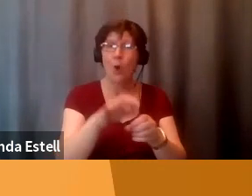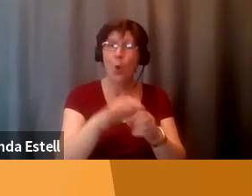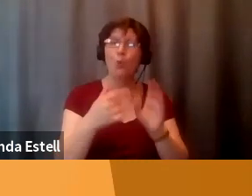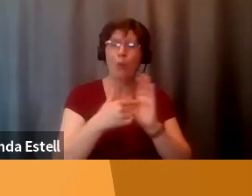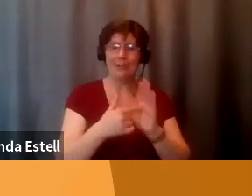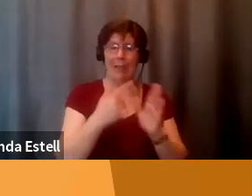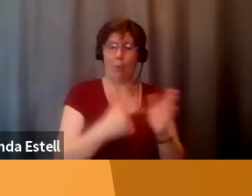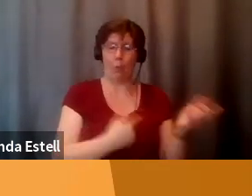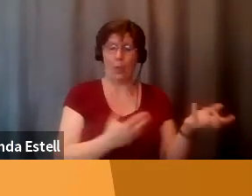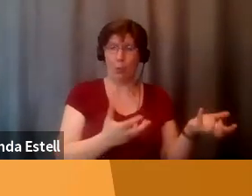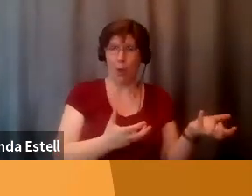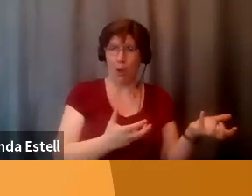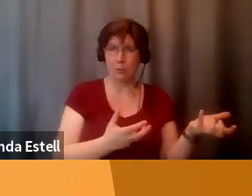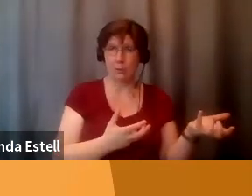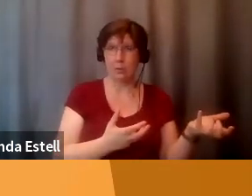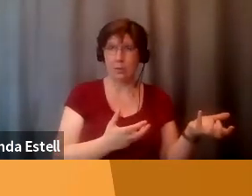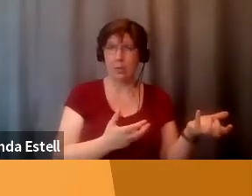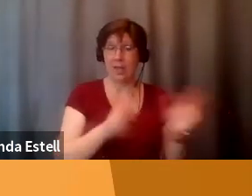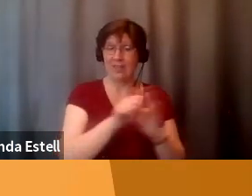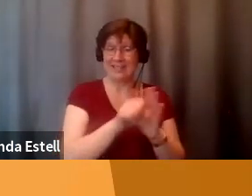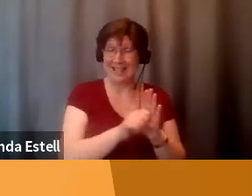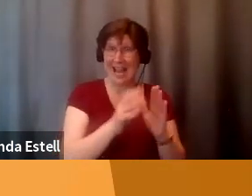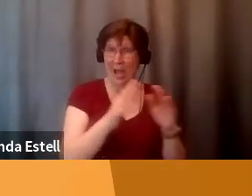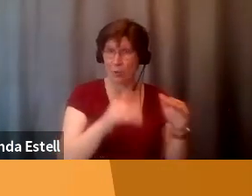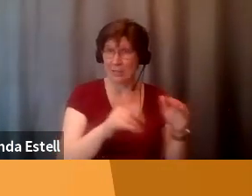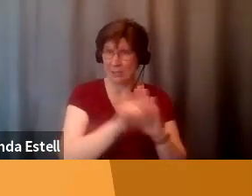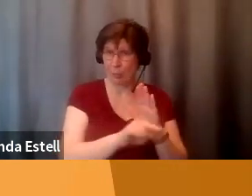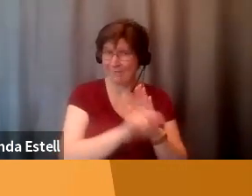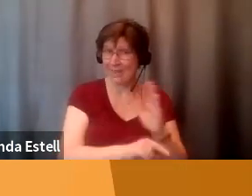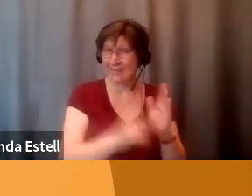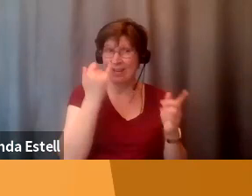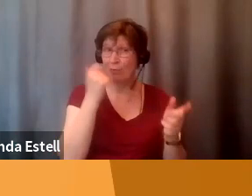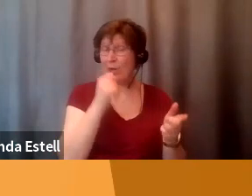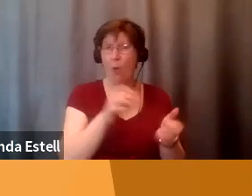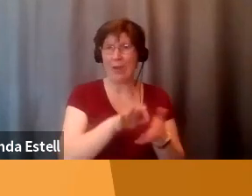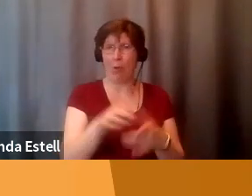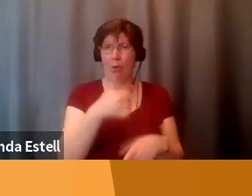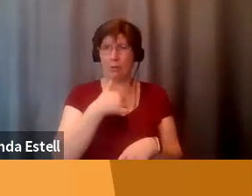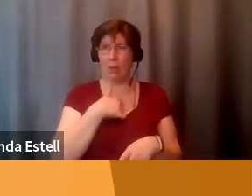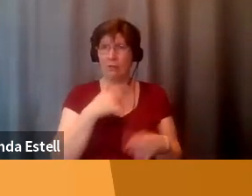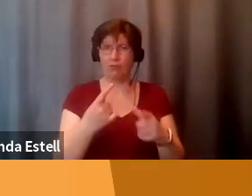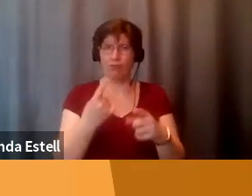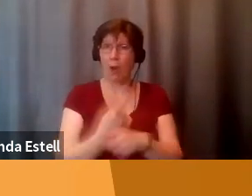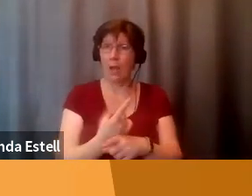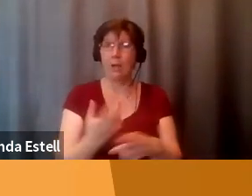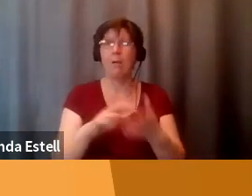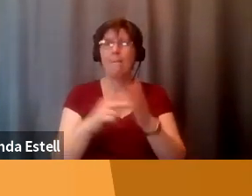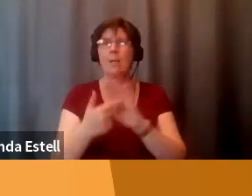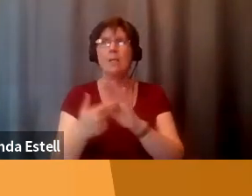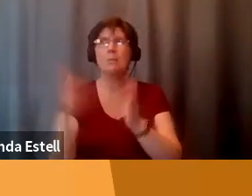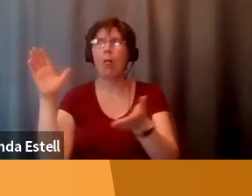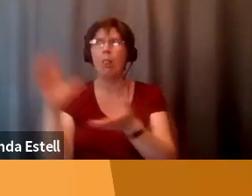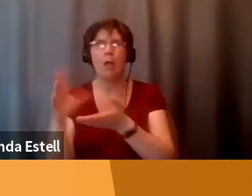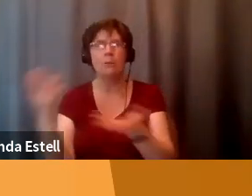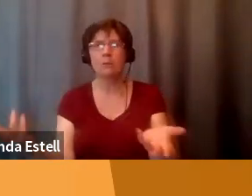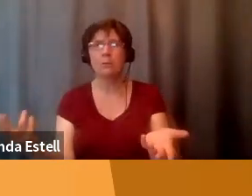want, or at the State House in Springfield, if we aren't counted, that could mean that we would have less